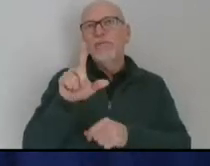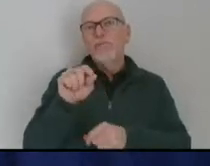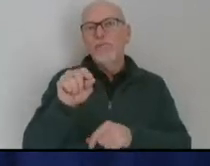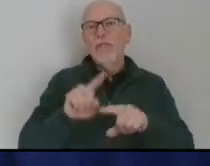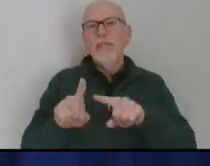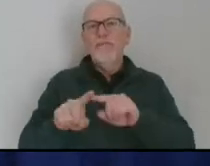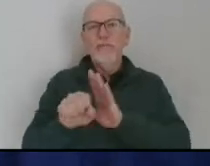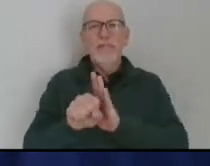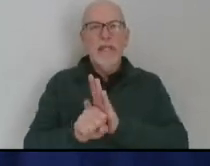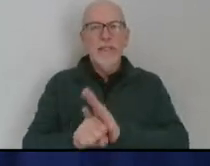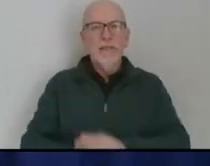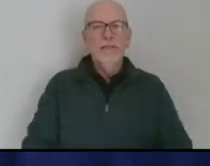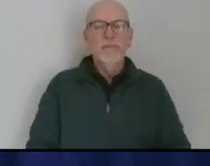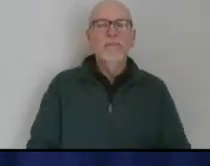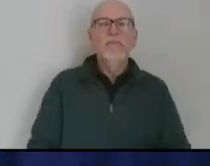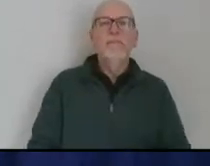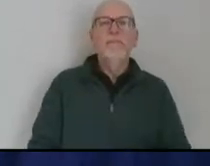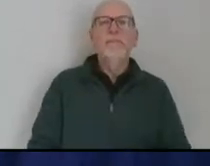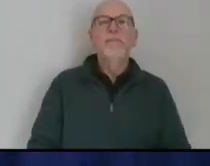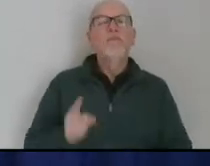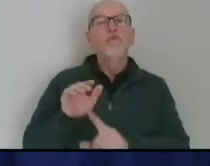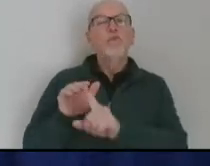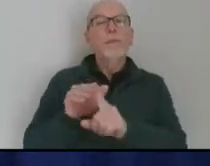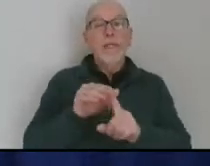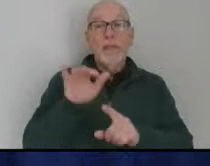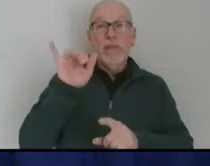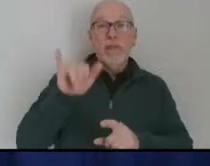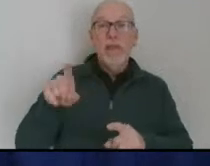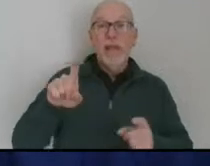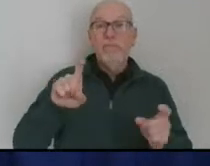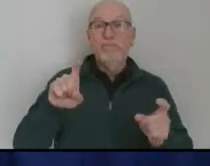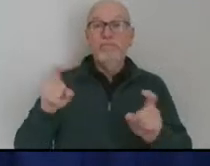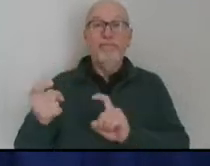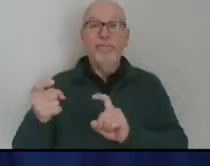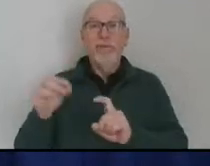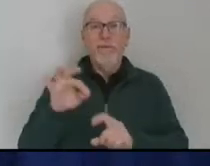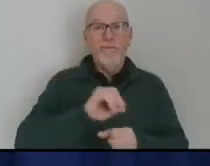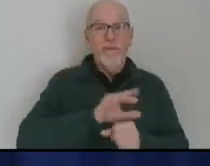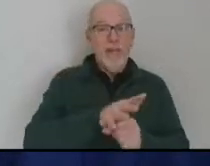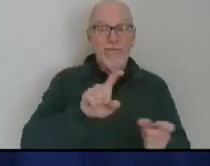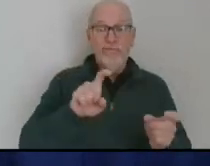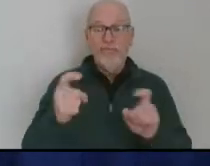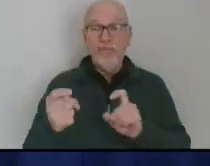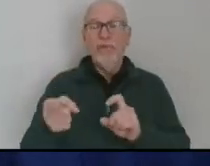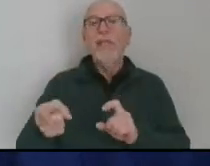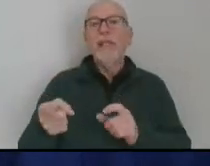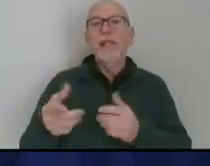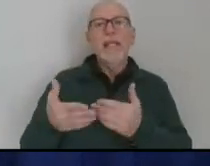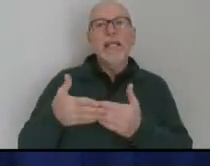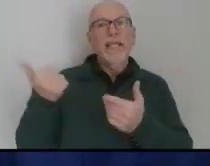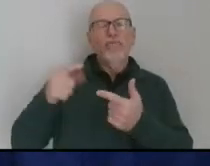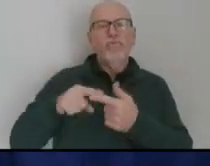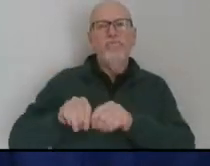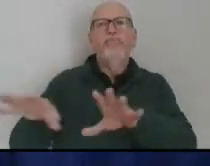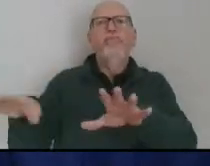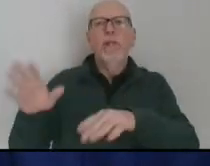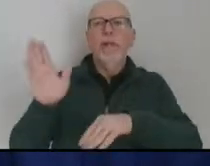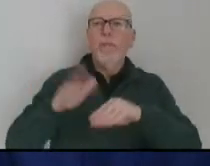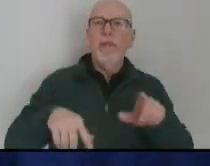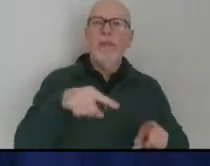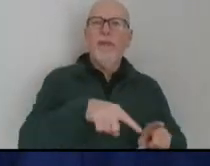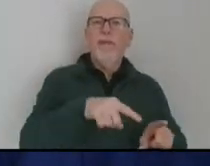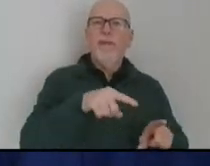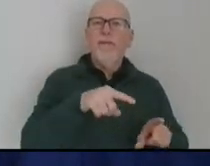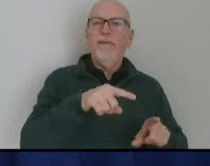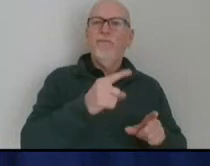states. As a reminder, this strain is a mutation of the virus, and it is more easily transmitted than the strain we were dealing with